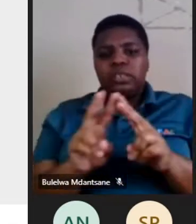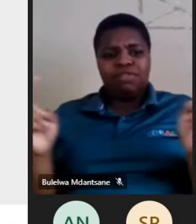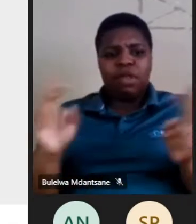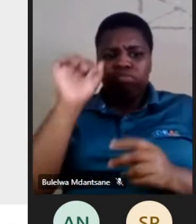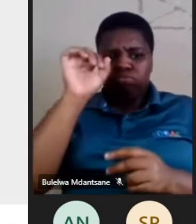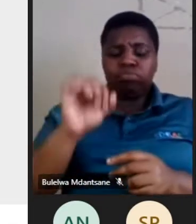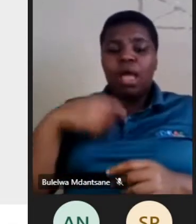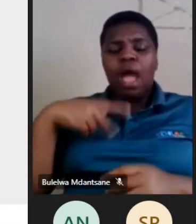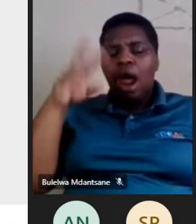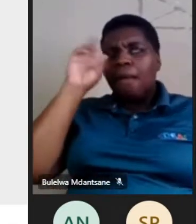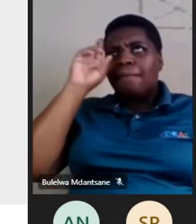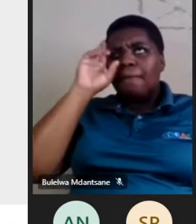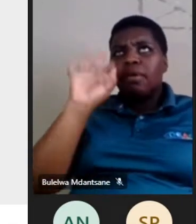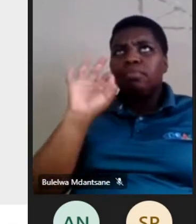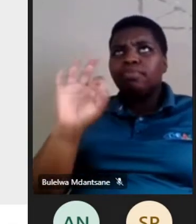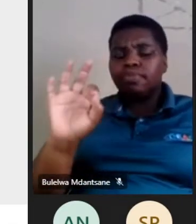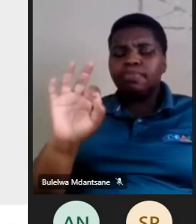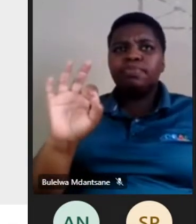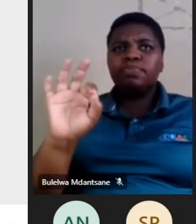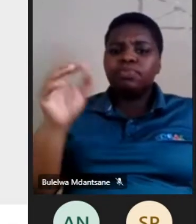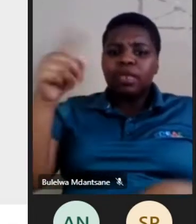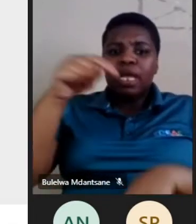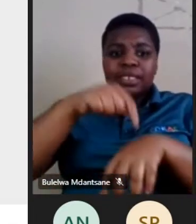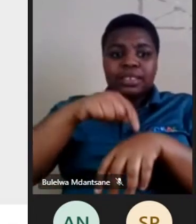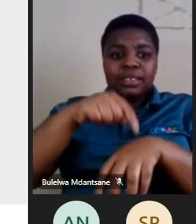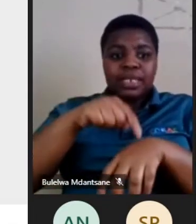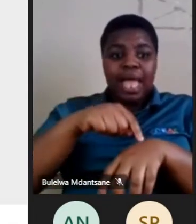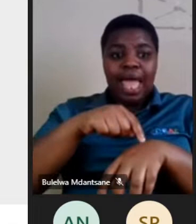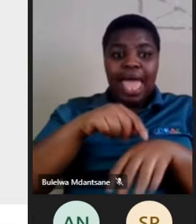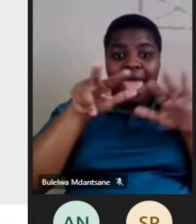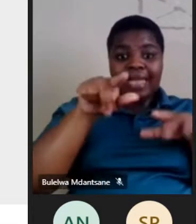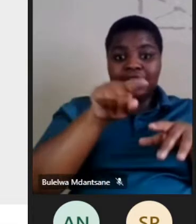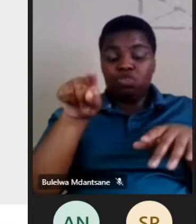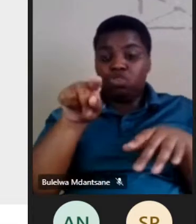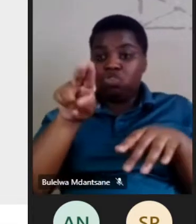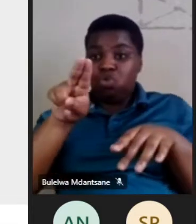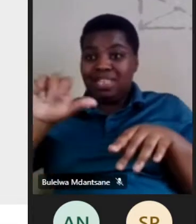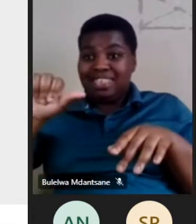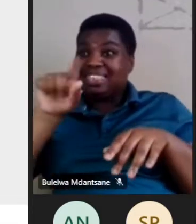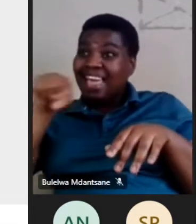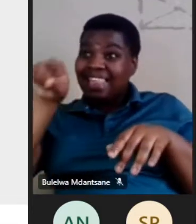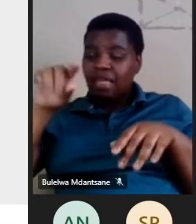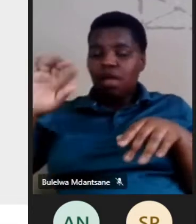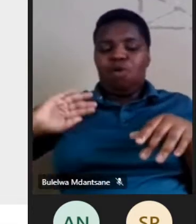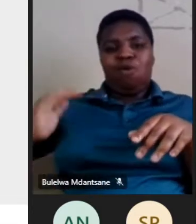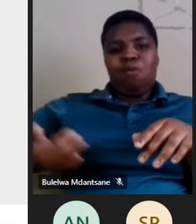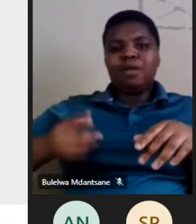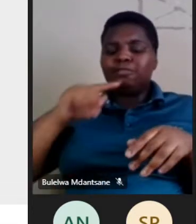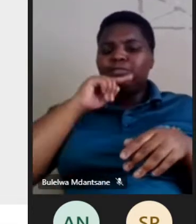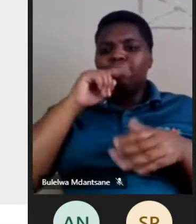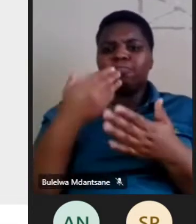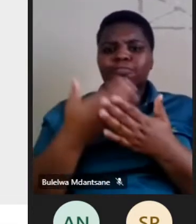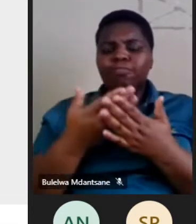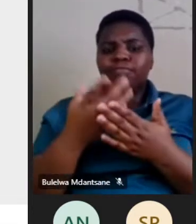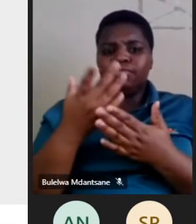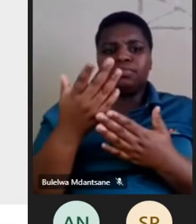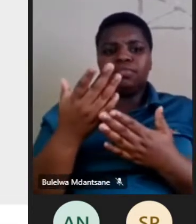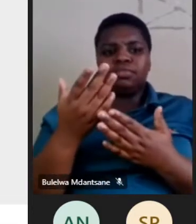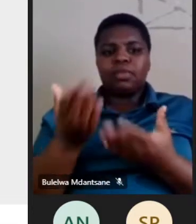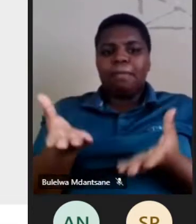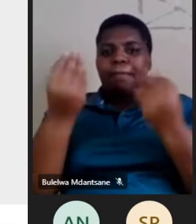recall, they are between 18 and 26. These are a group of young women who can actually access tertiary